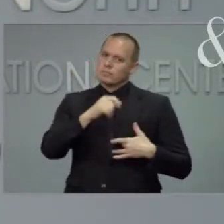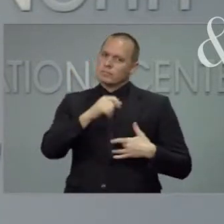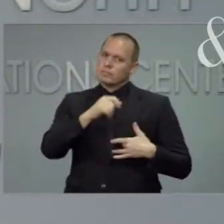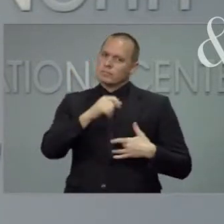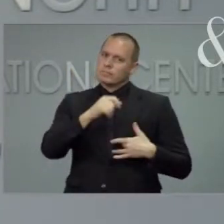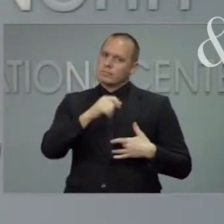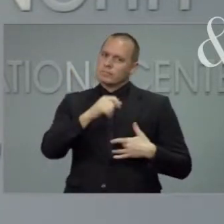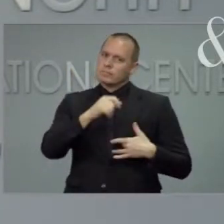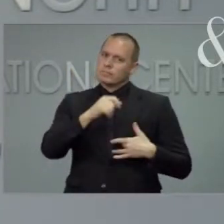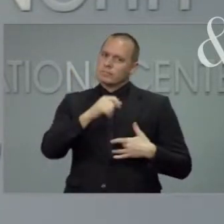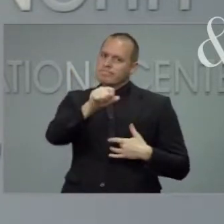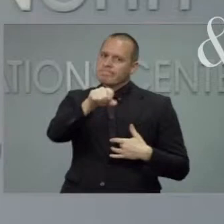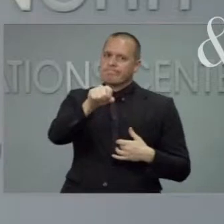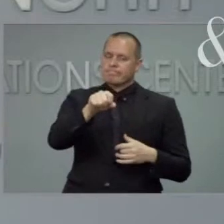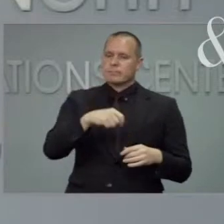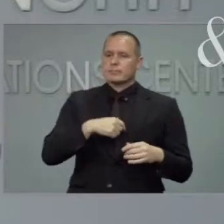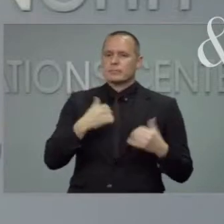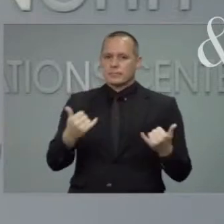our